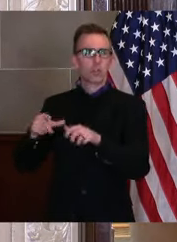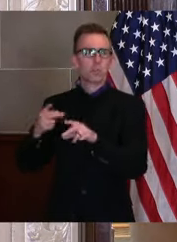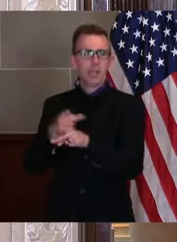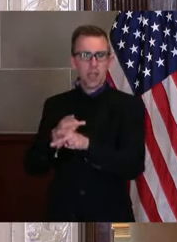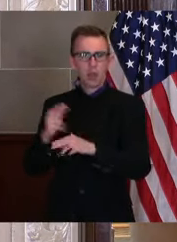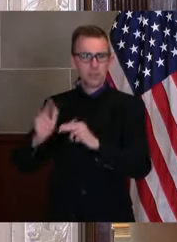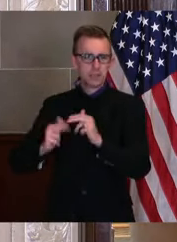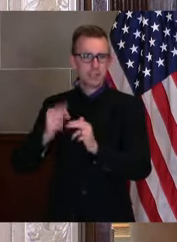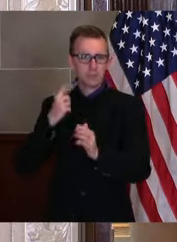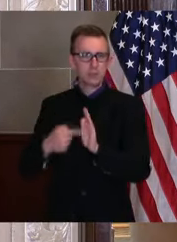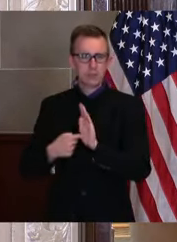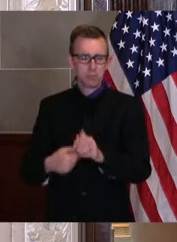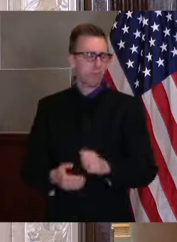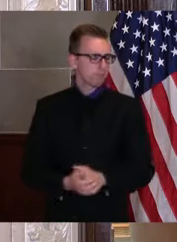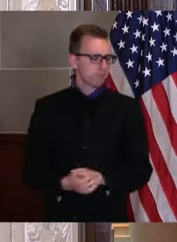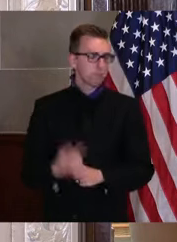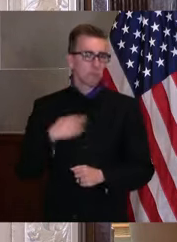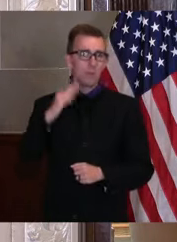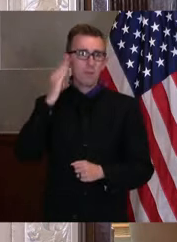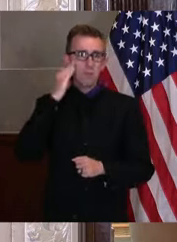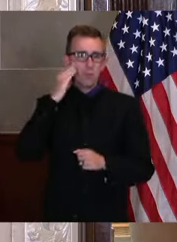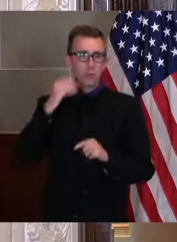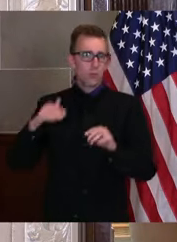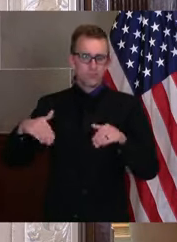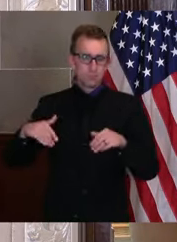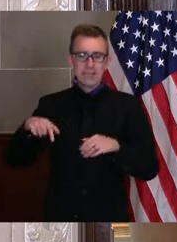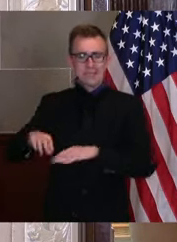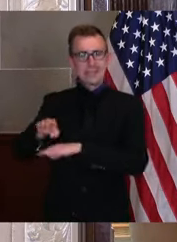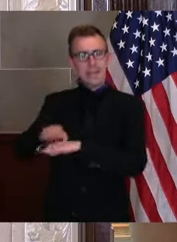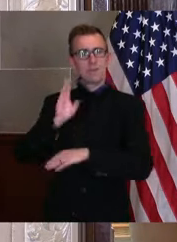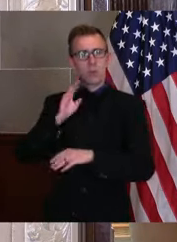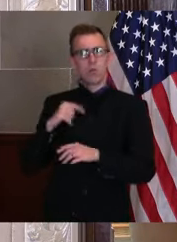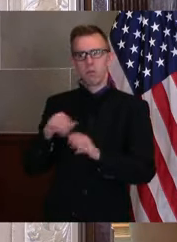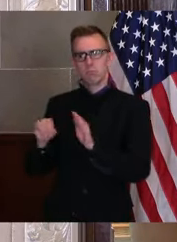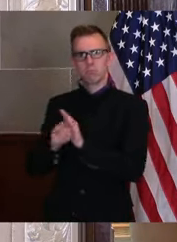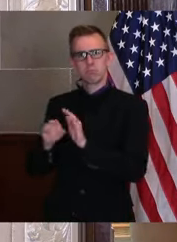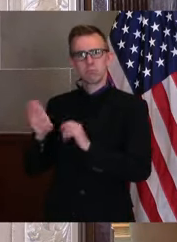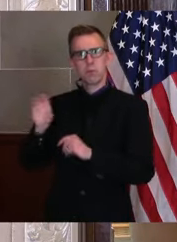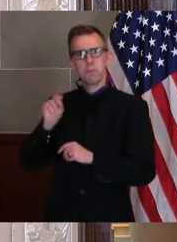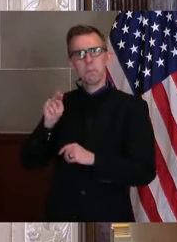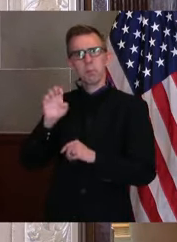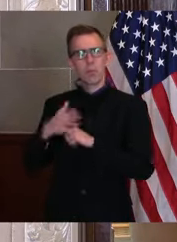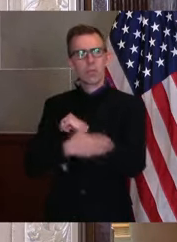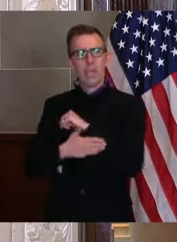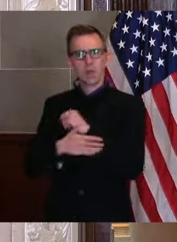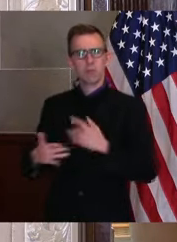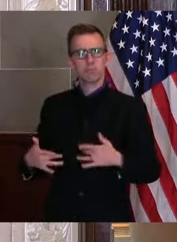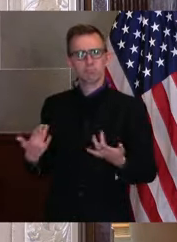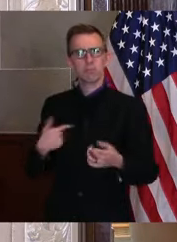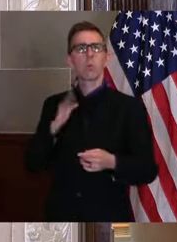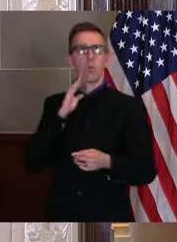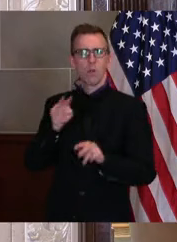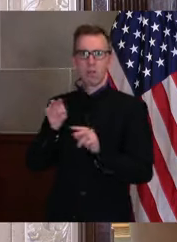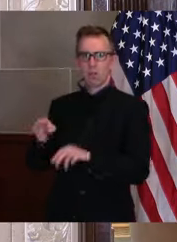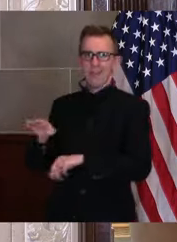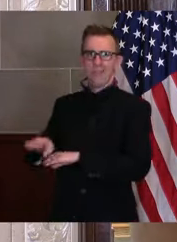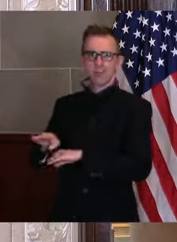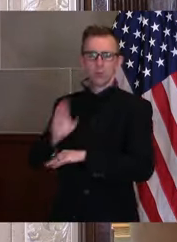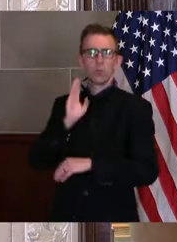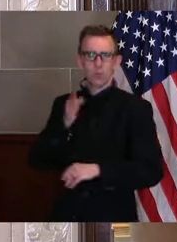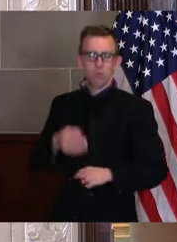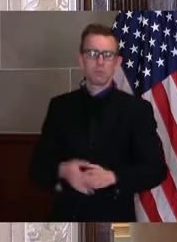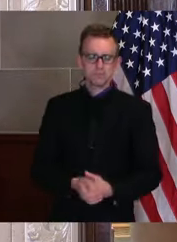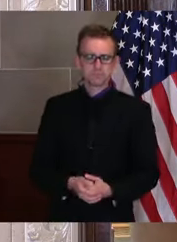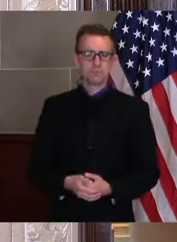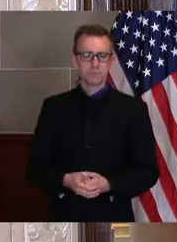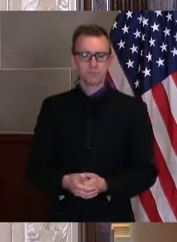whatever. I'm not familiar yet, and I will this afternoon, what happened in Boone County. But that's the first thing we look at. And to your point, that's the